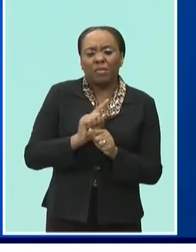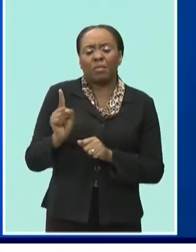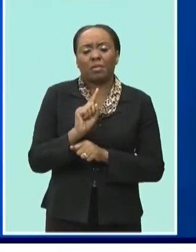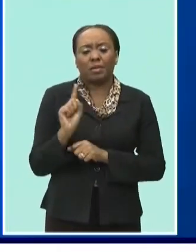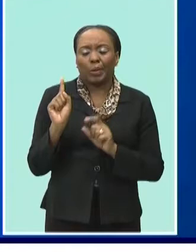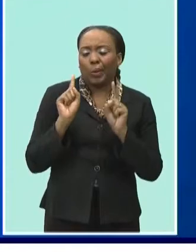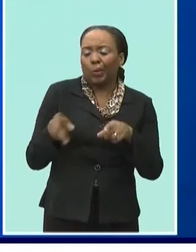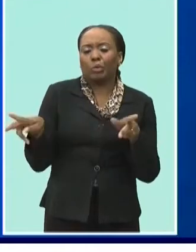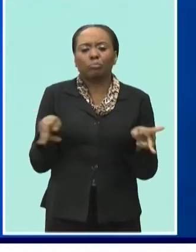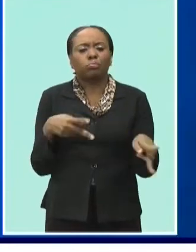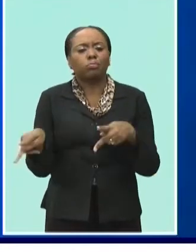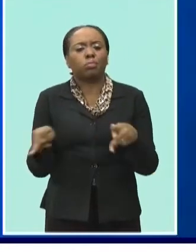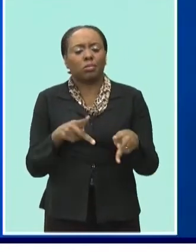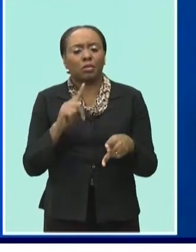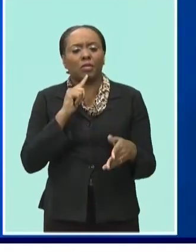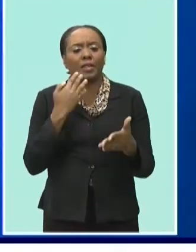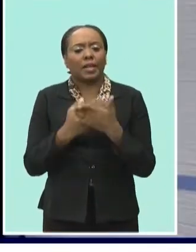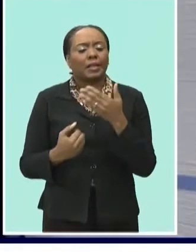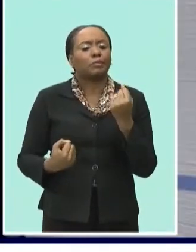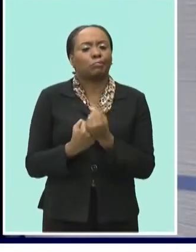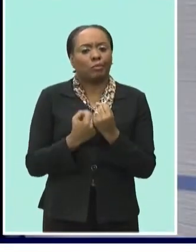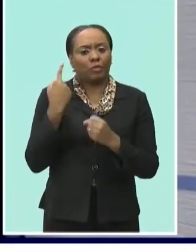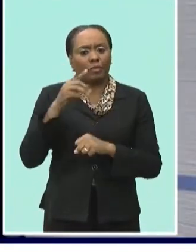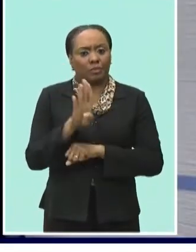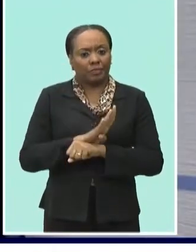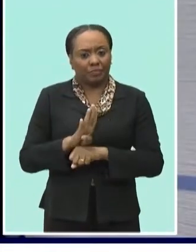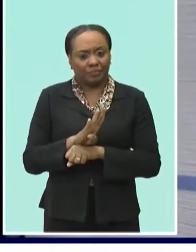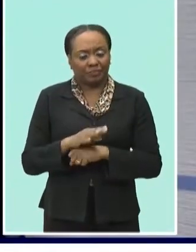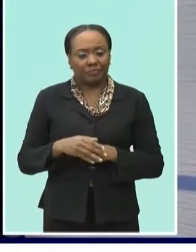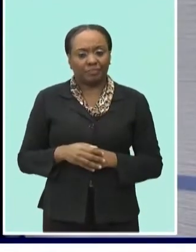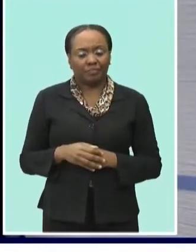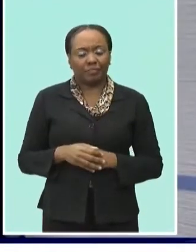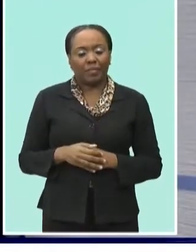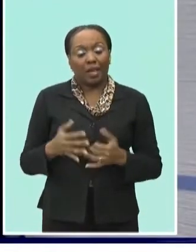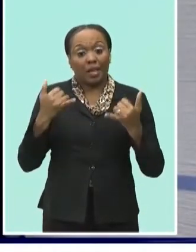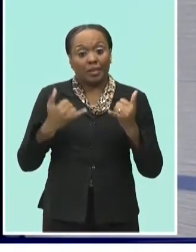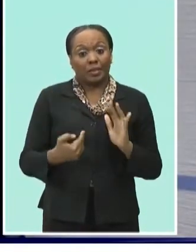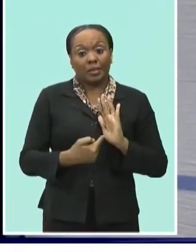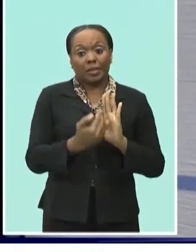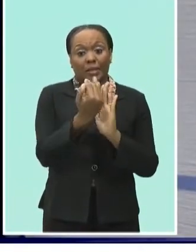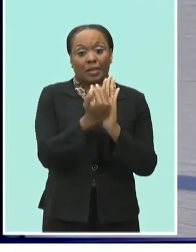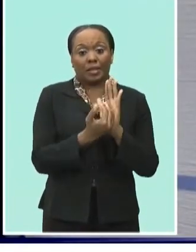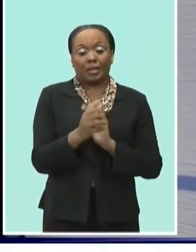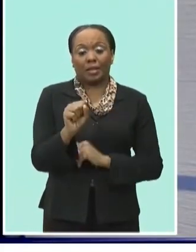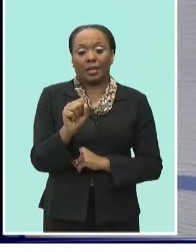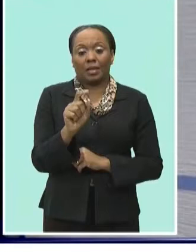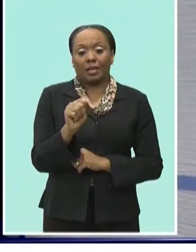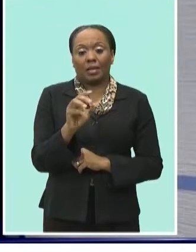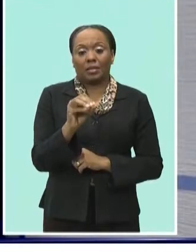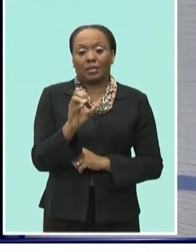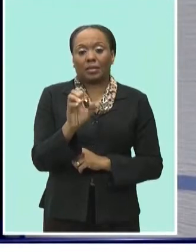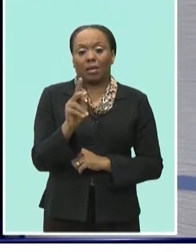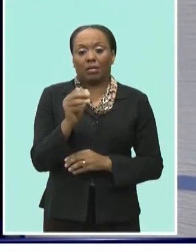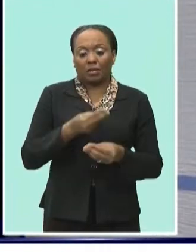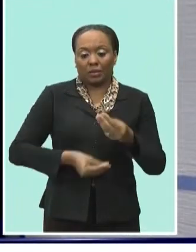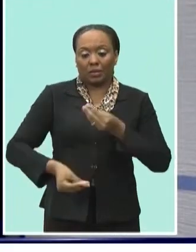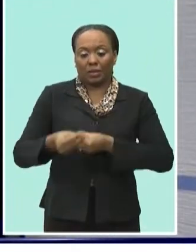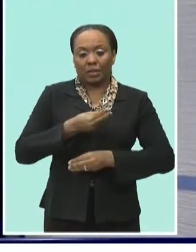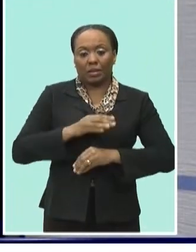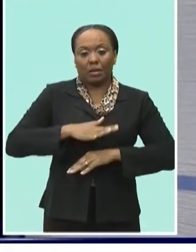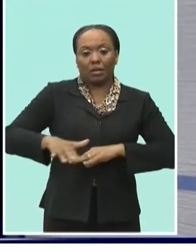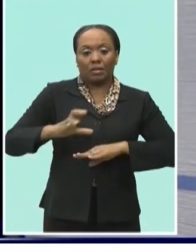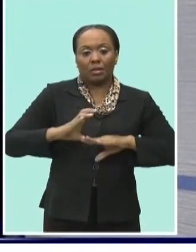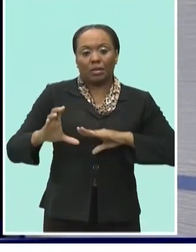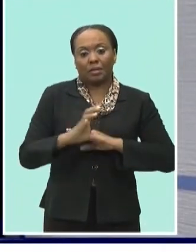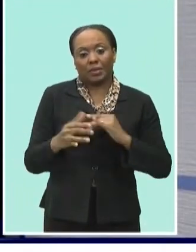into the economy of Barbados. And it's time now to take a look at how those stocks traded on selected exchanges across